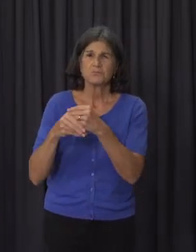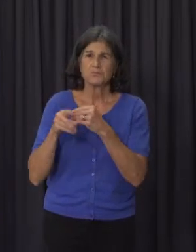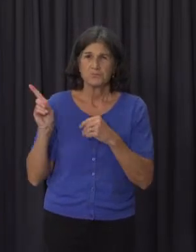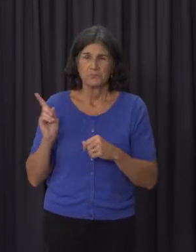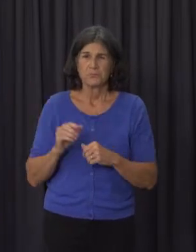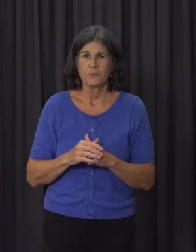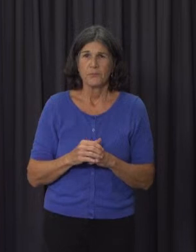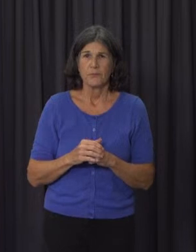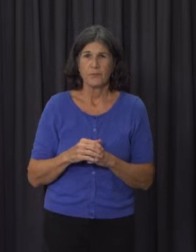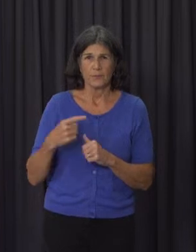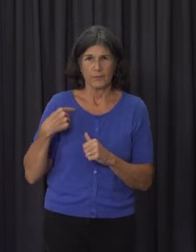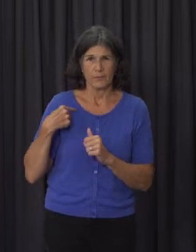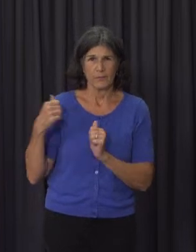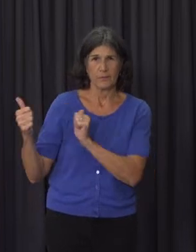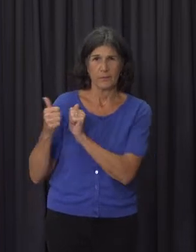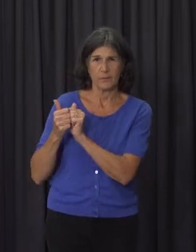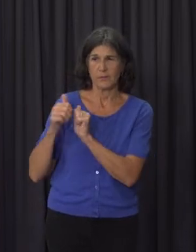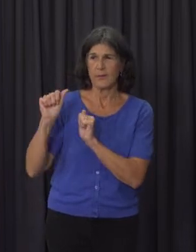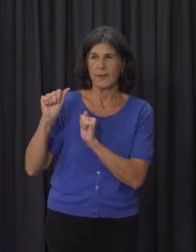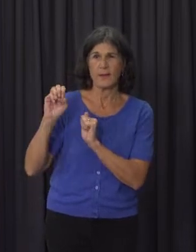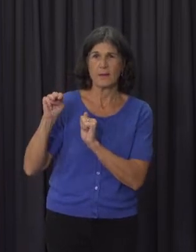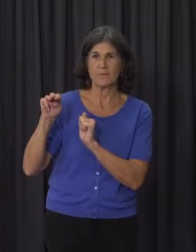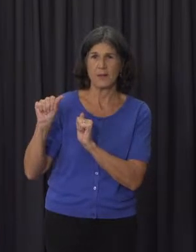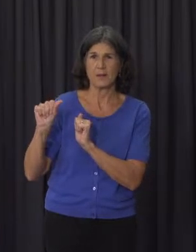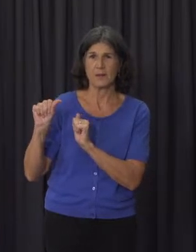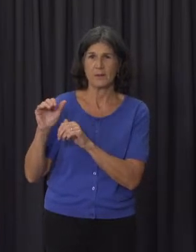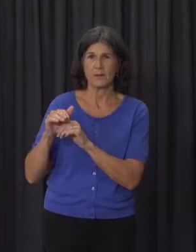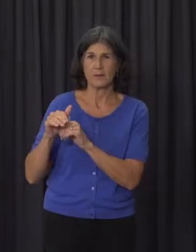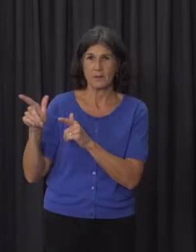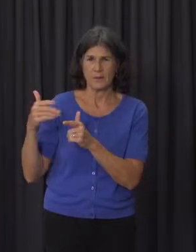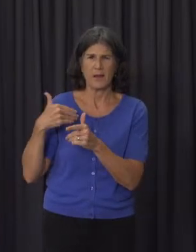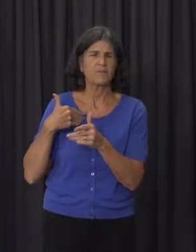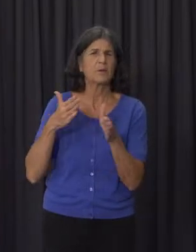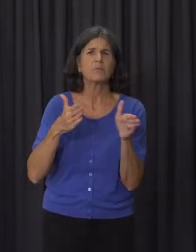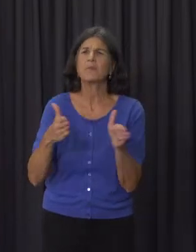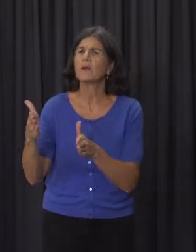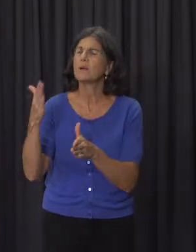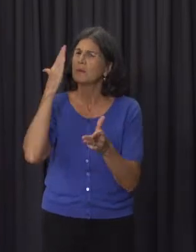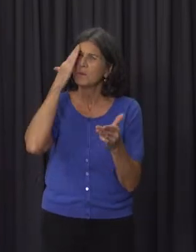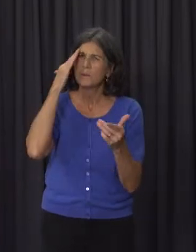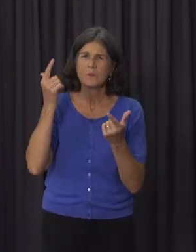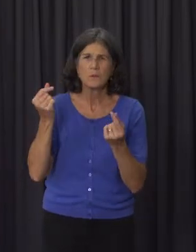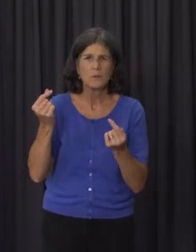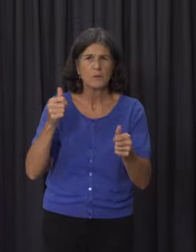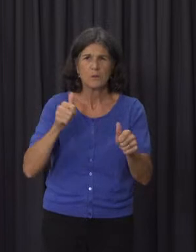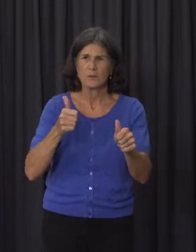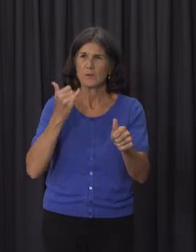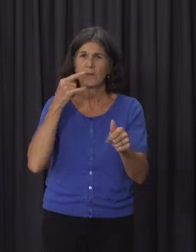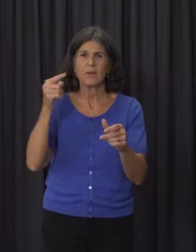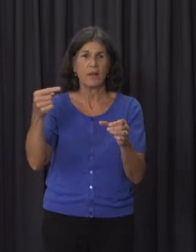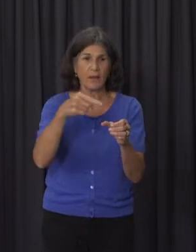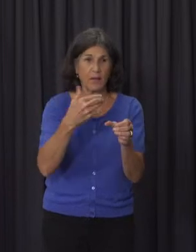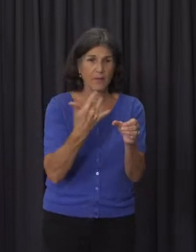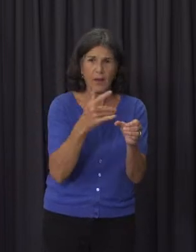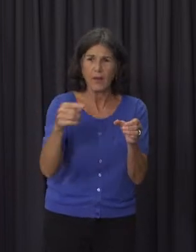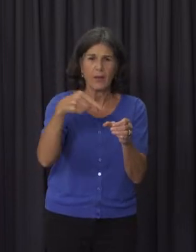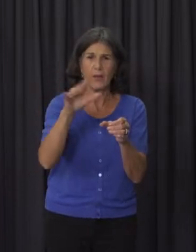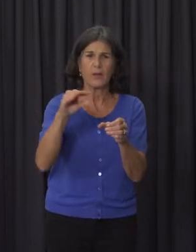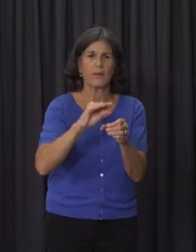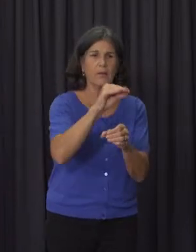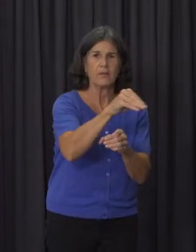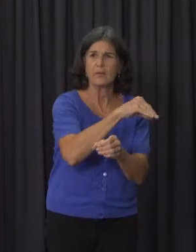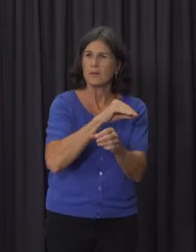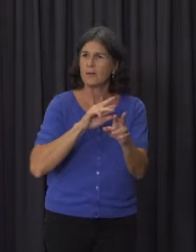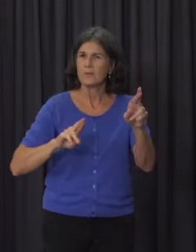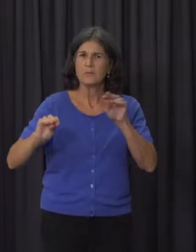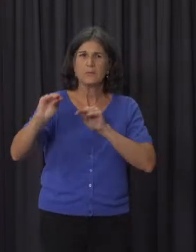absolutely. Do they have plans? Do they have backup plans? Do they have contingency plans? Absolutely. But maybe for more detail, if we can talk